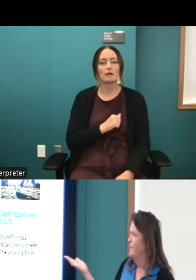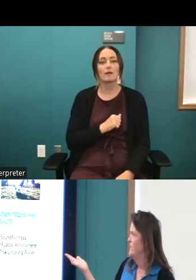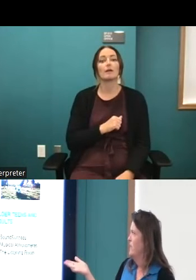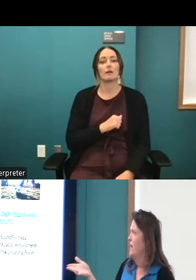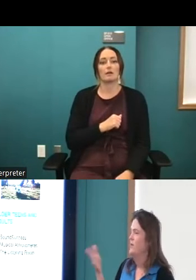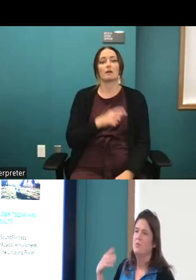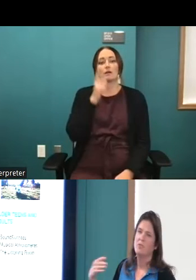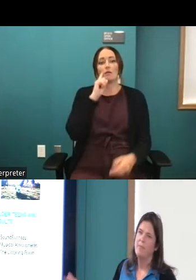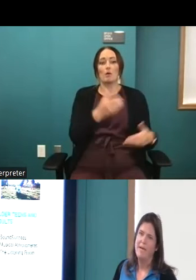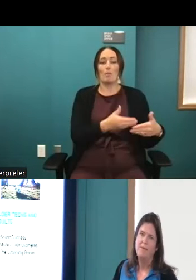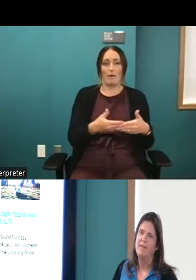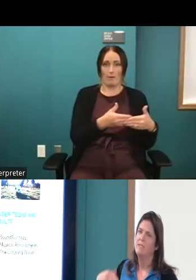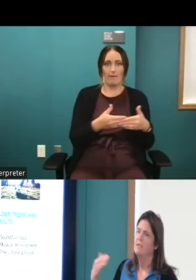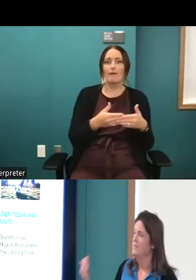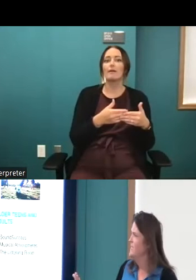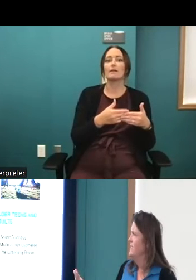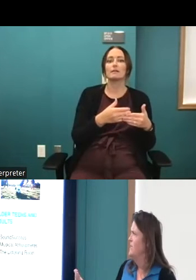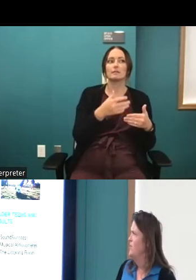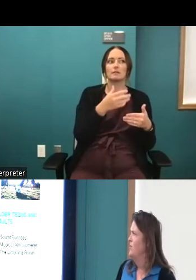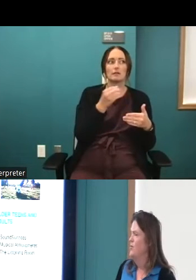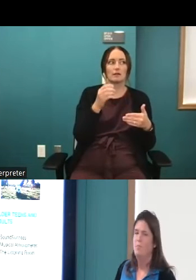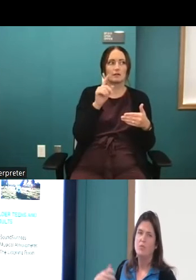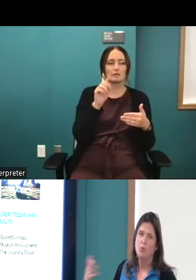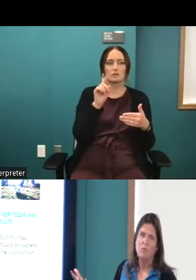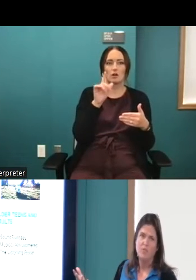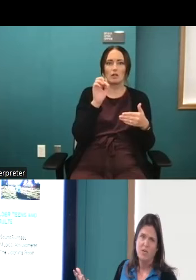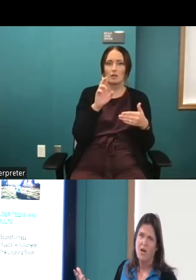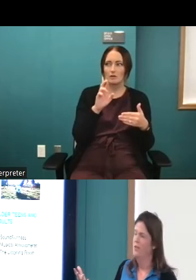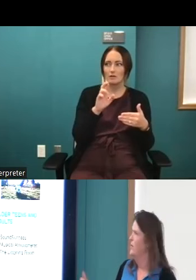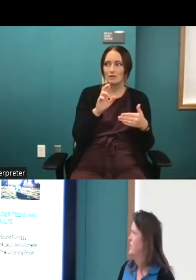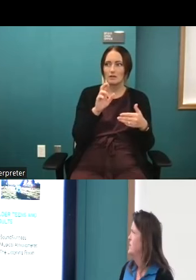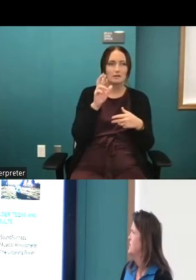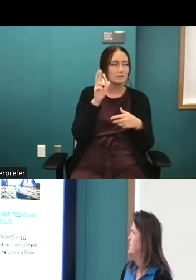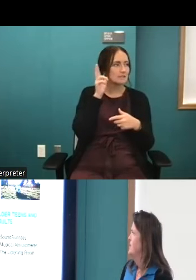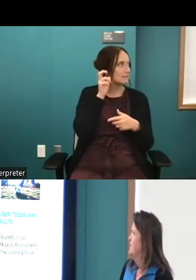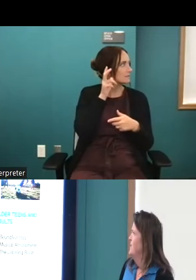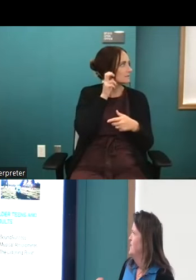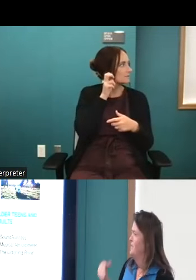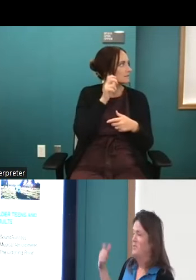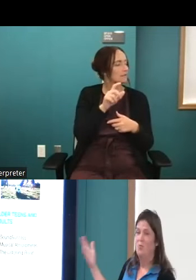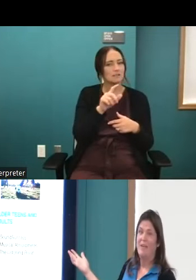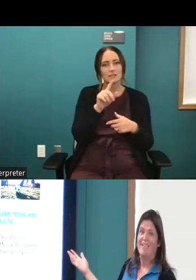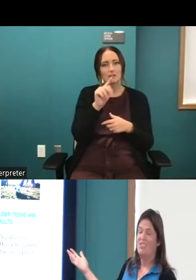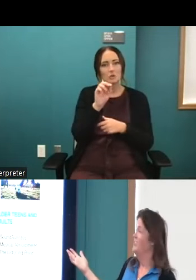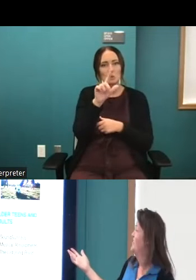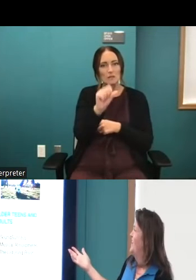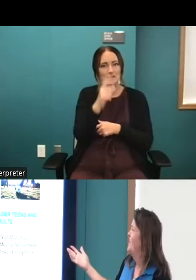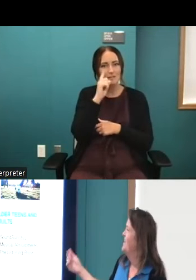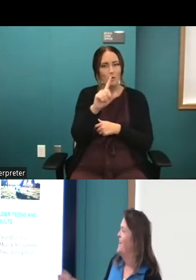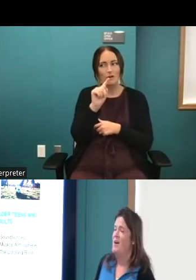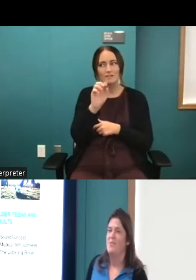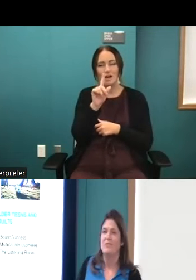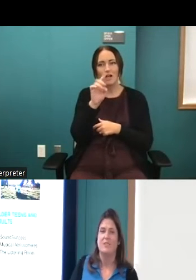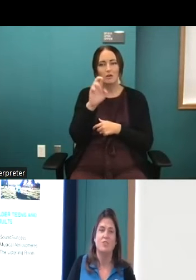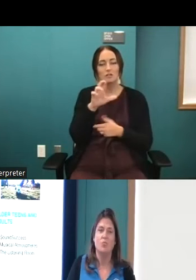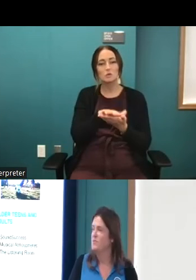So for babies and toddlers, there's Baby Beats, the listening room, tools for toddlers. For school-age